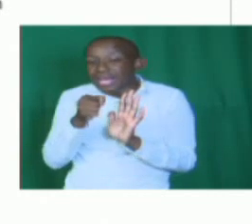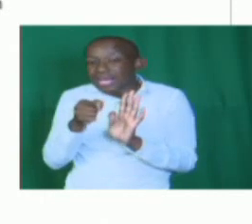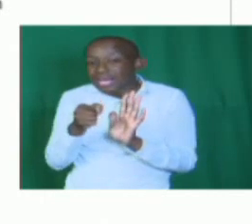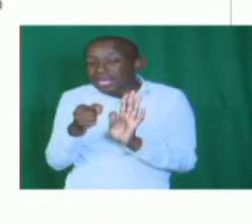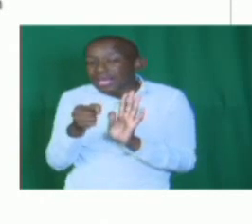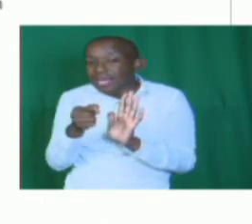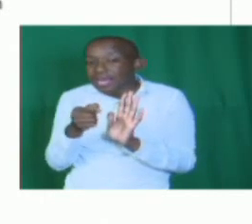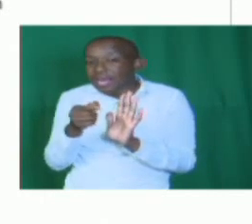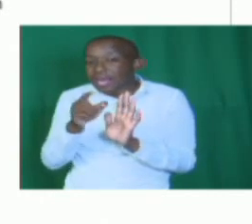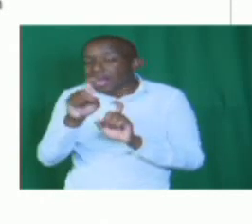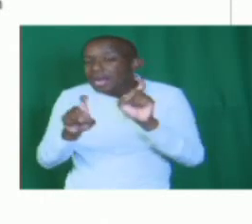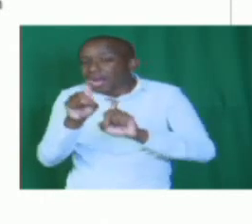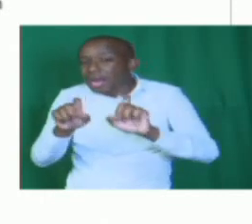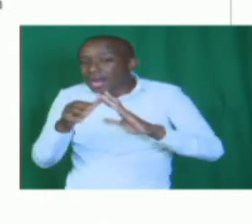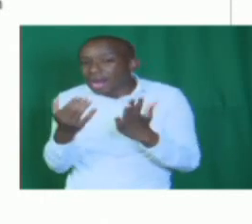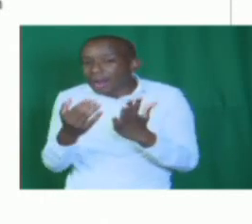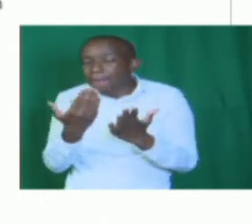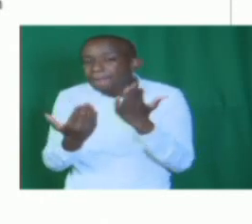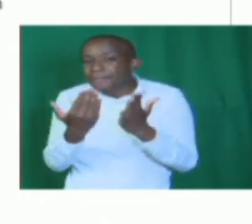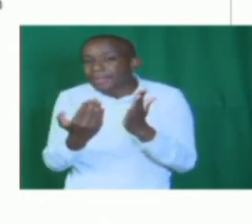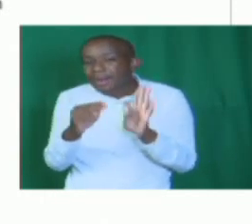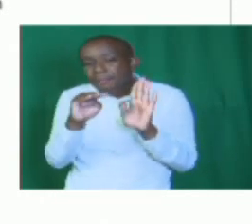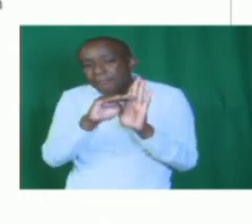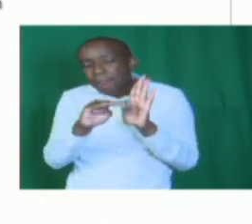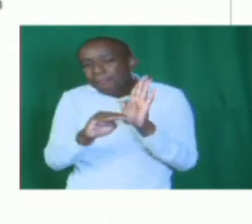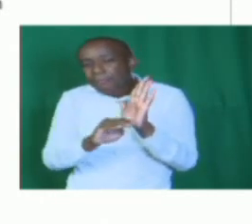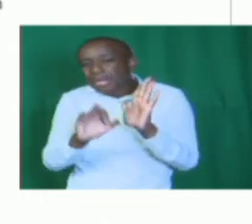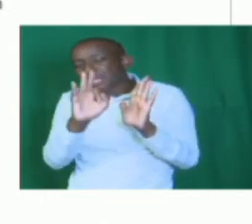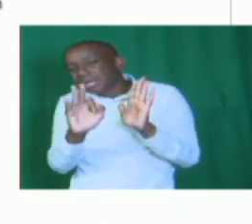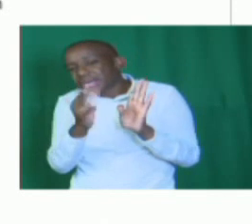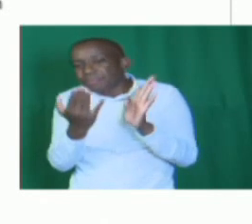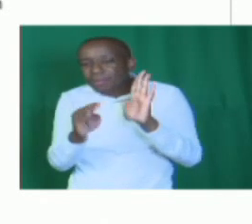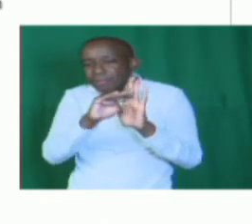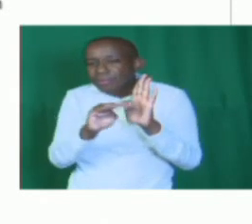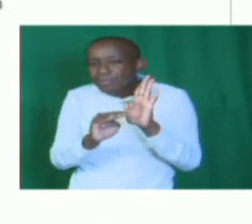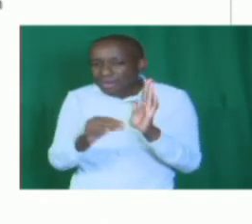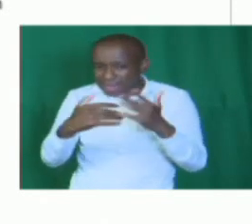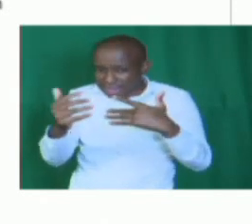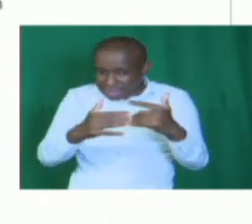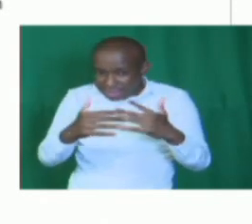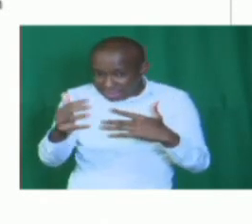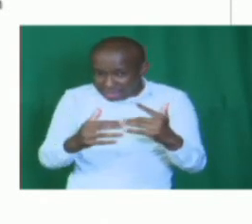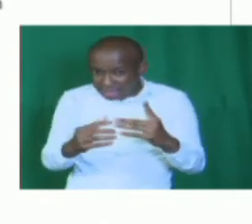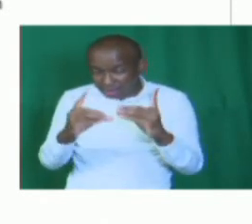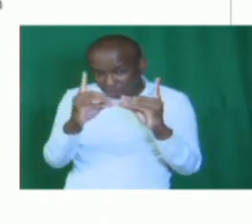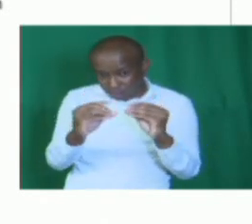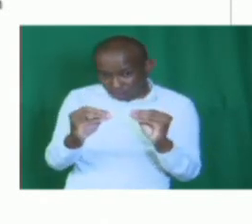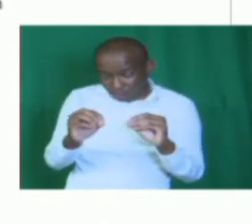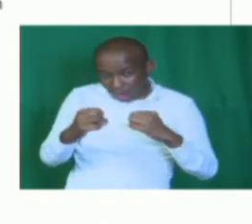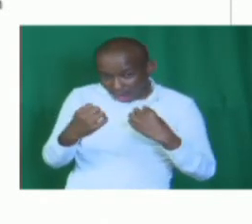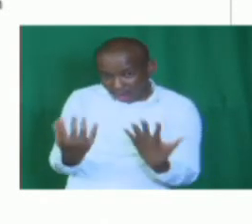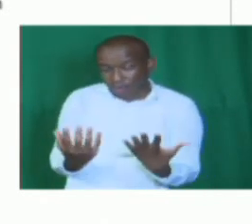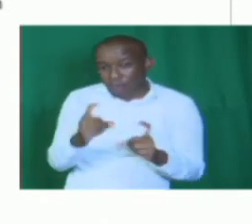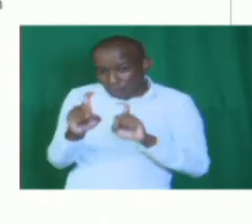you to list maybe 3 activities depending on what you are being asked in that particular